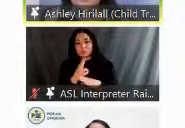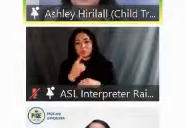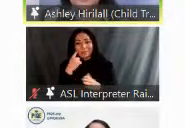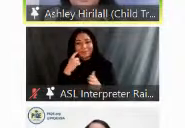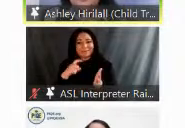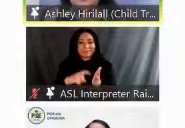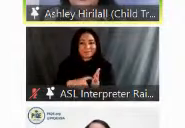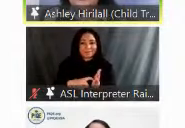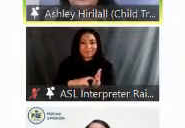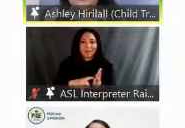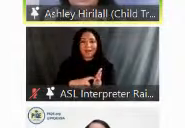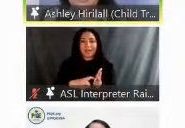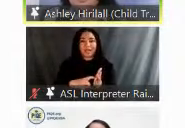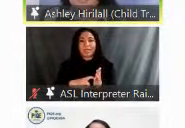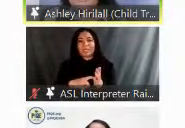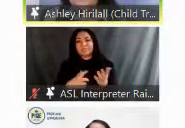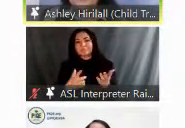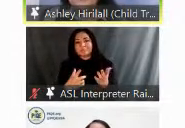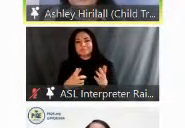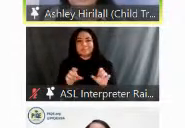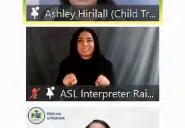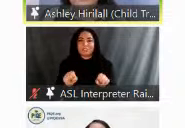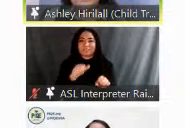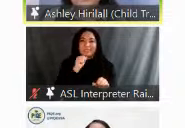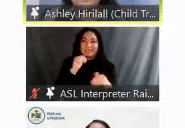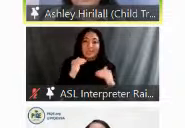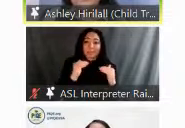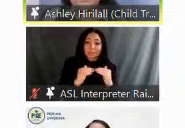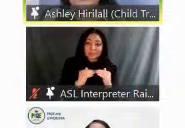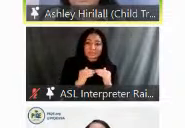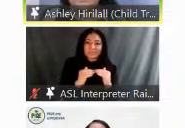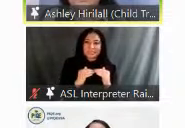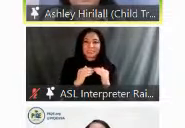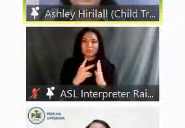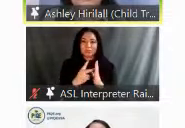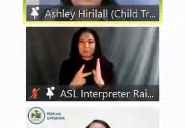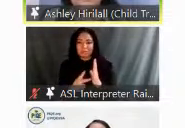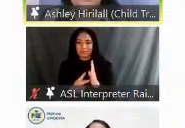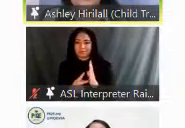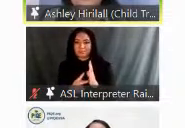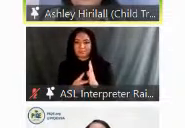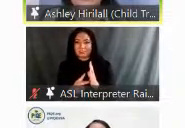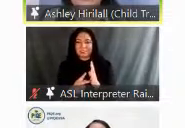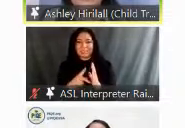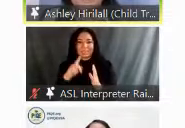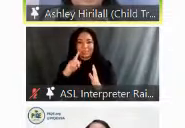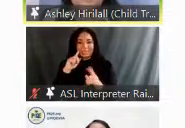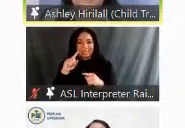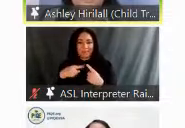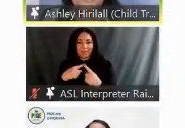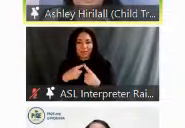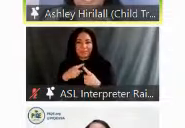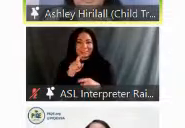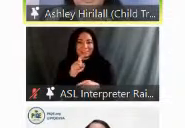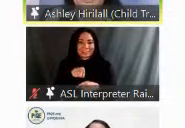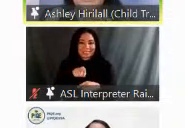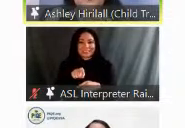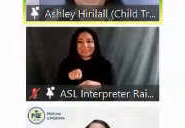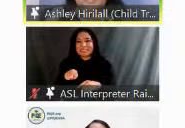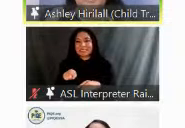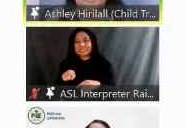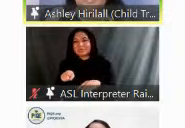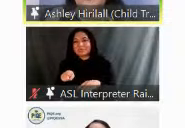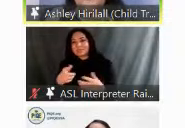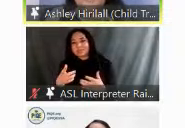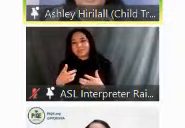pair it with equity principles to help us really hone in on the needs, preferences, and potential barriers that